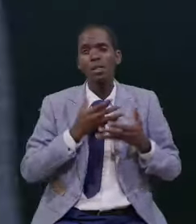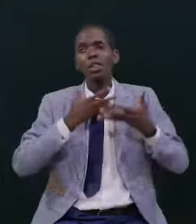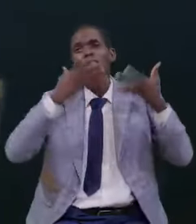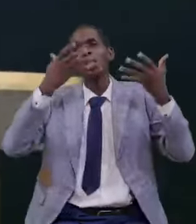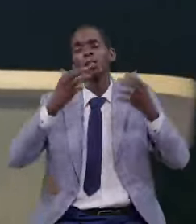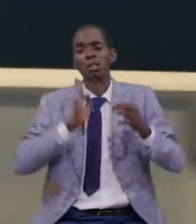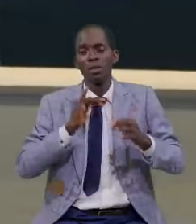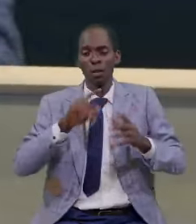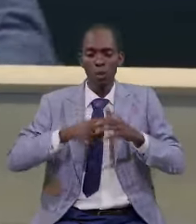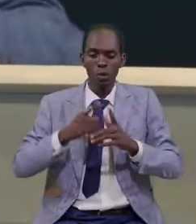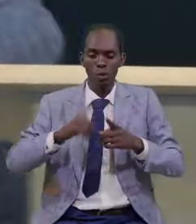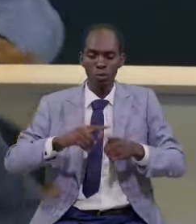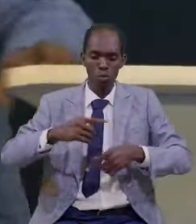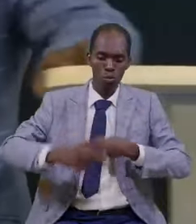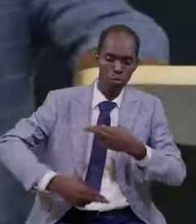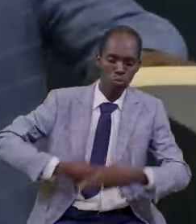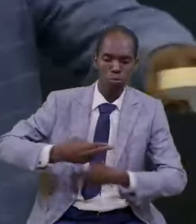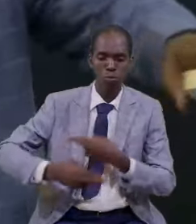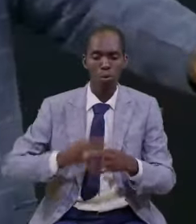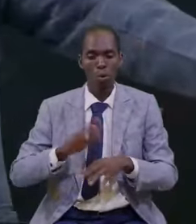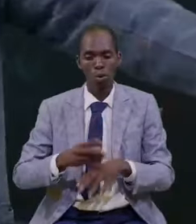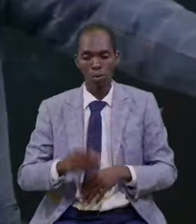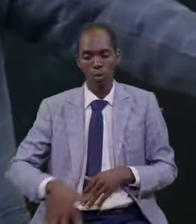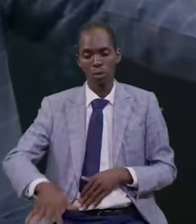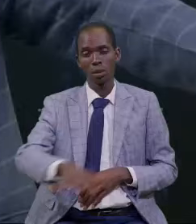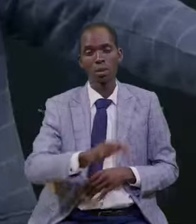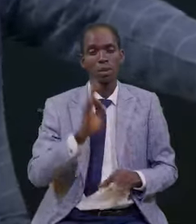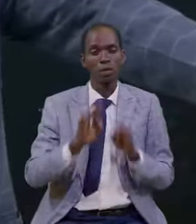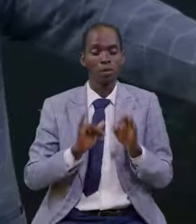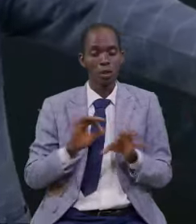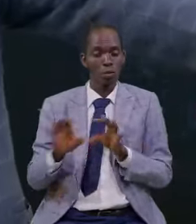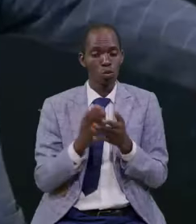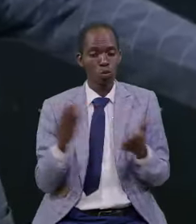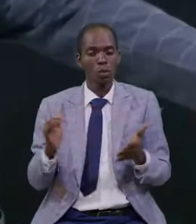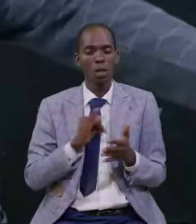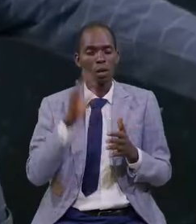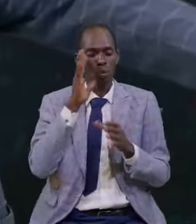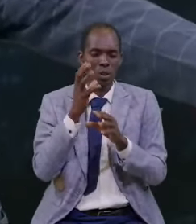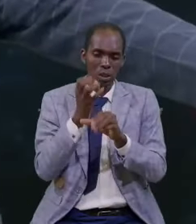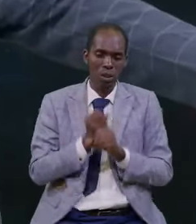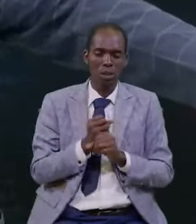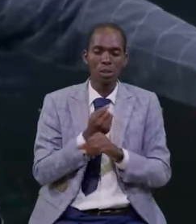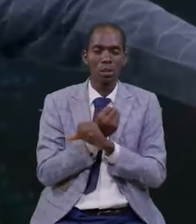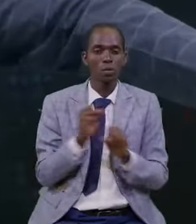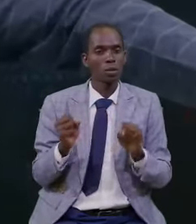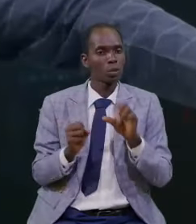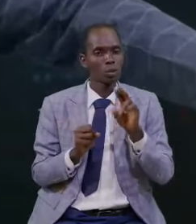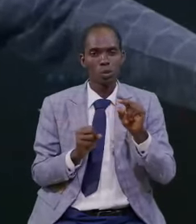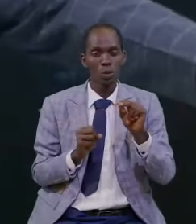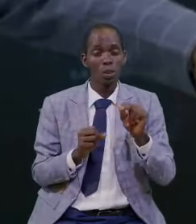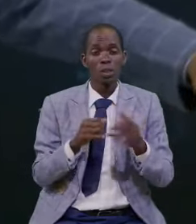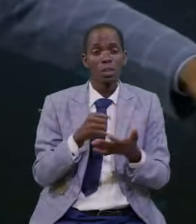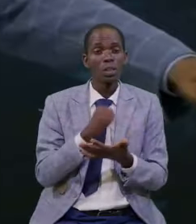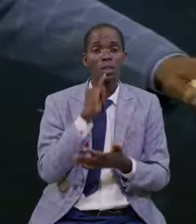if I do some things, I will have salvation. No, there's a must in the Savior, a must